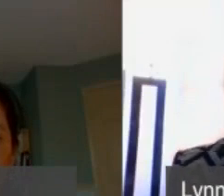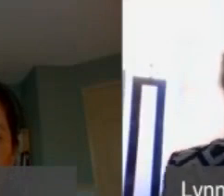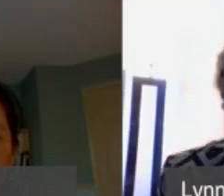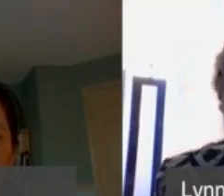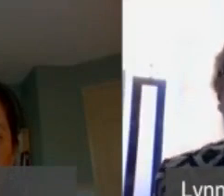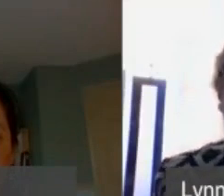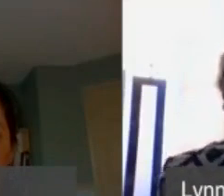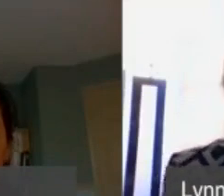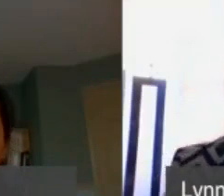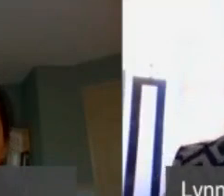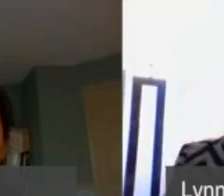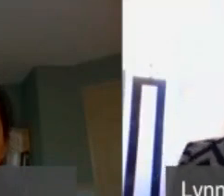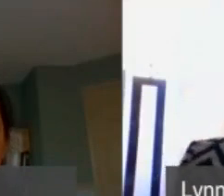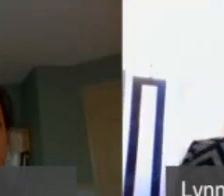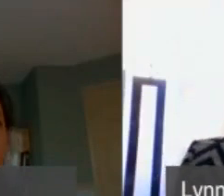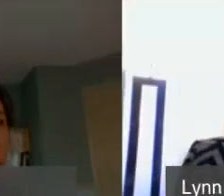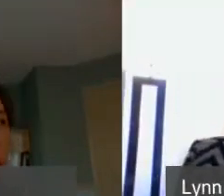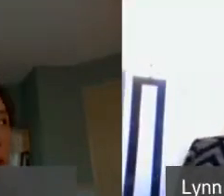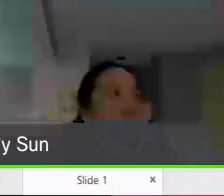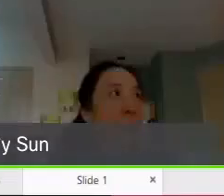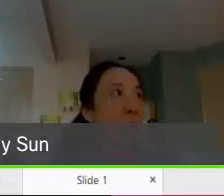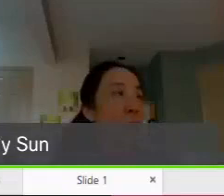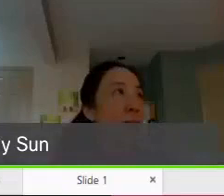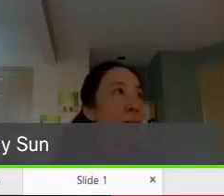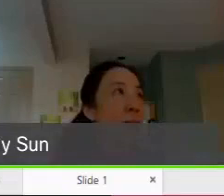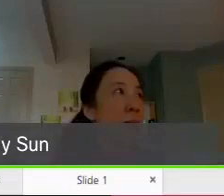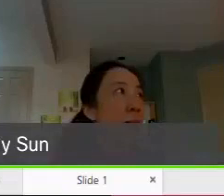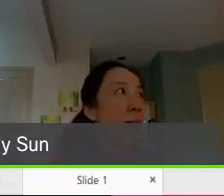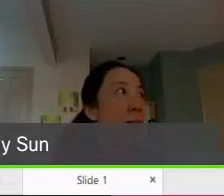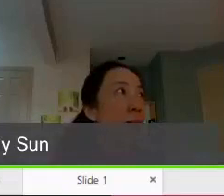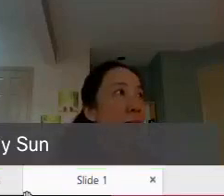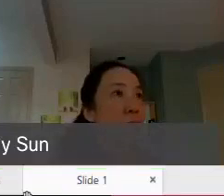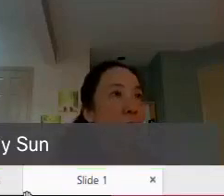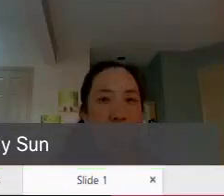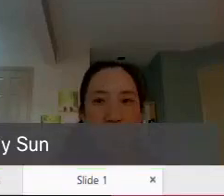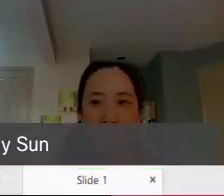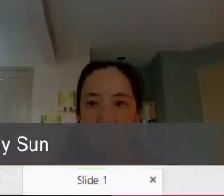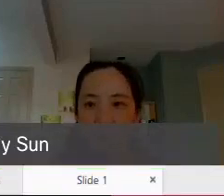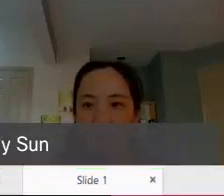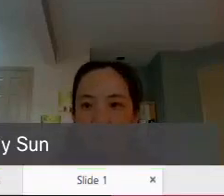All right, can everybody see the screen?